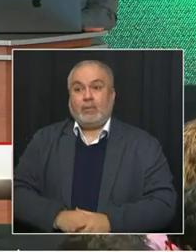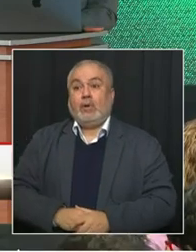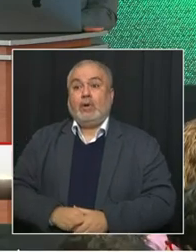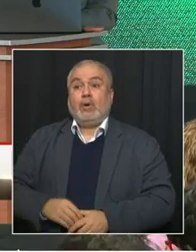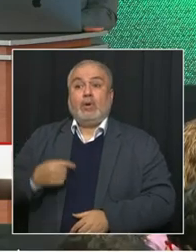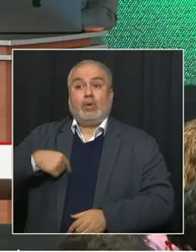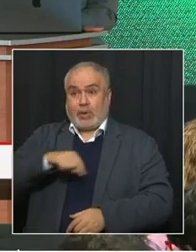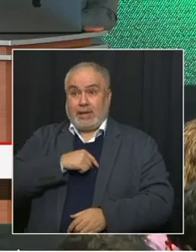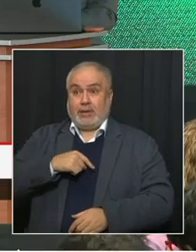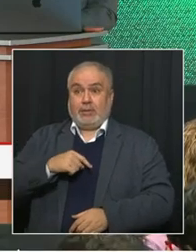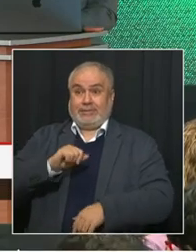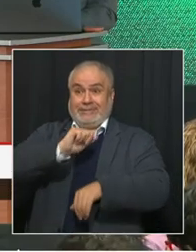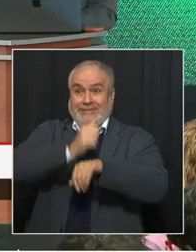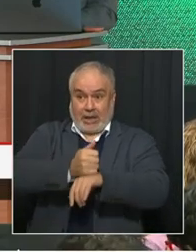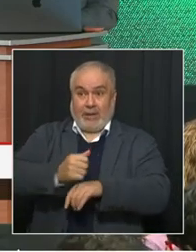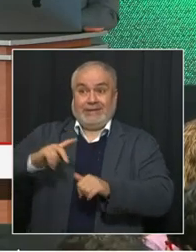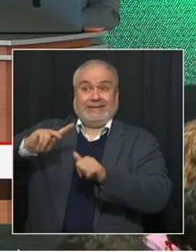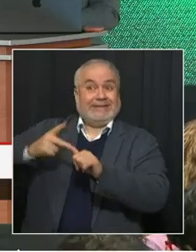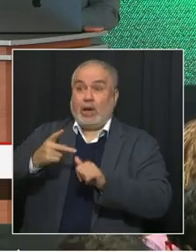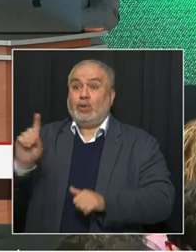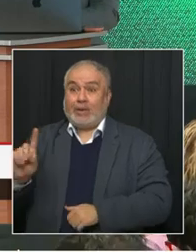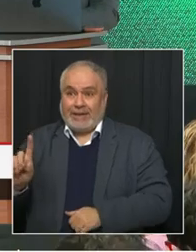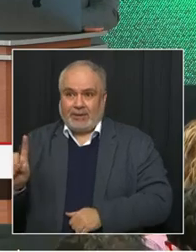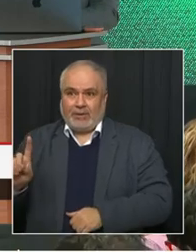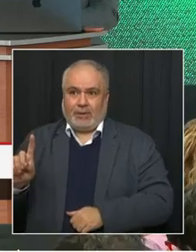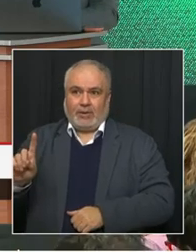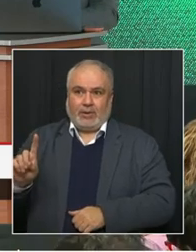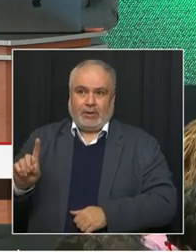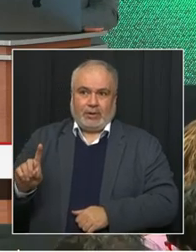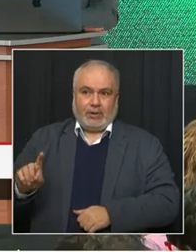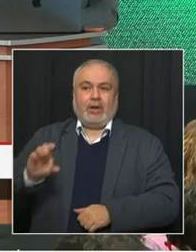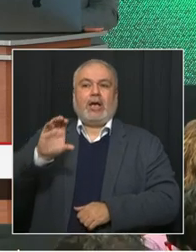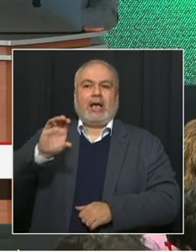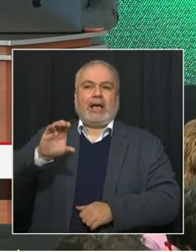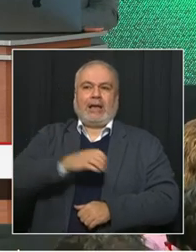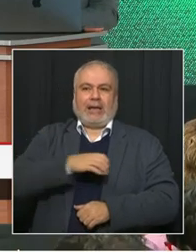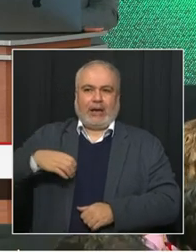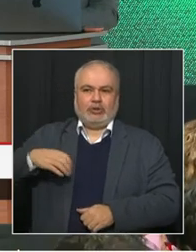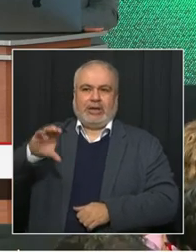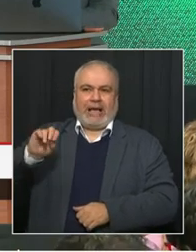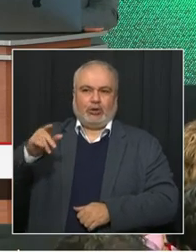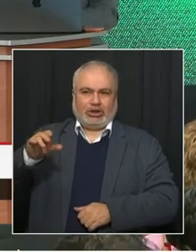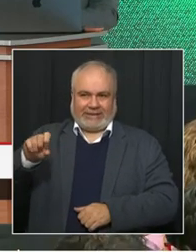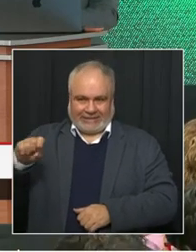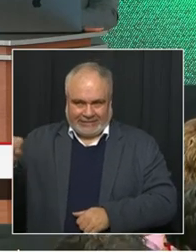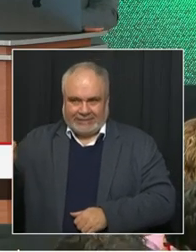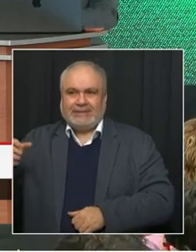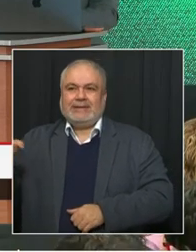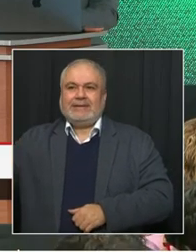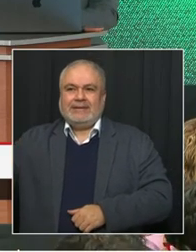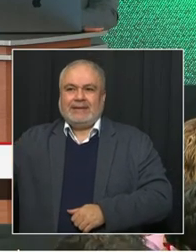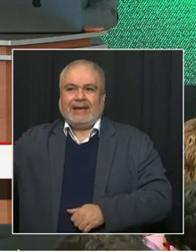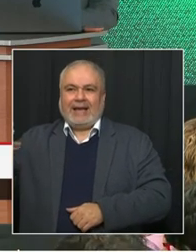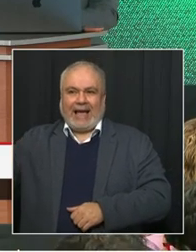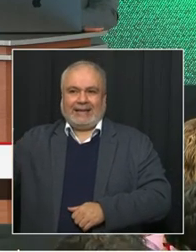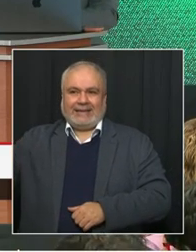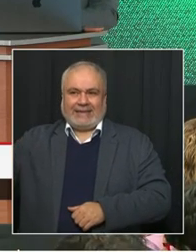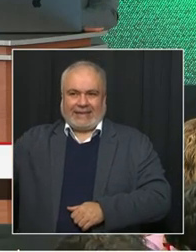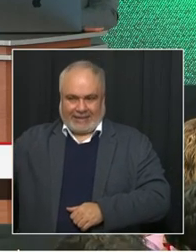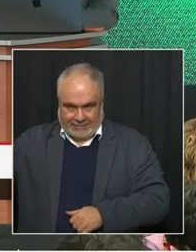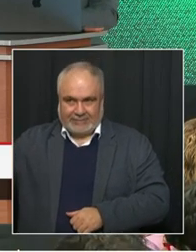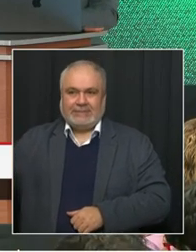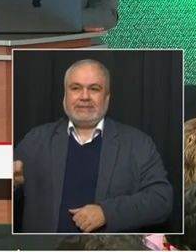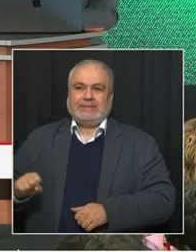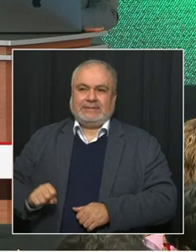at Whitman Walker, and children can go from their high school to the Advanced Technical Center for training, and we're